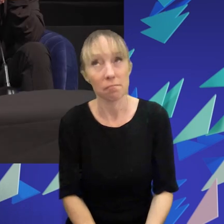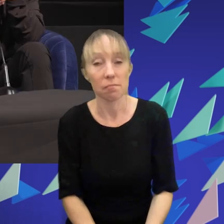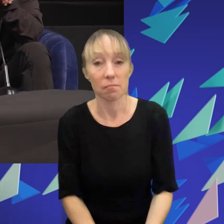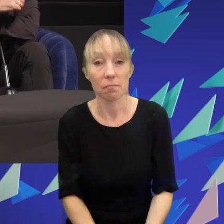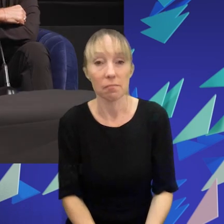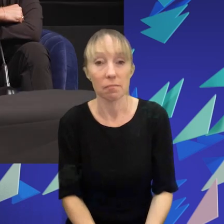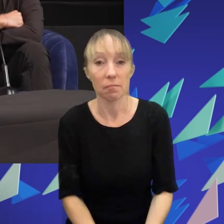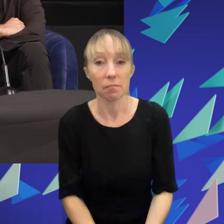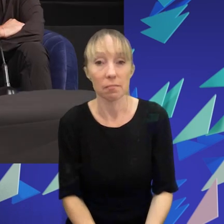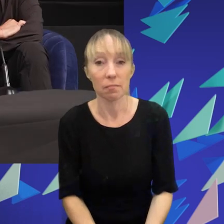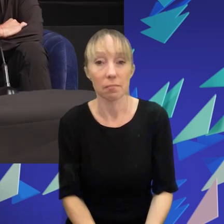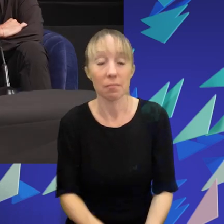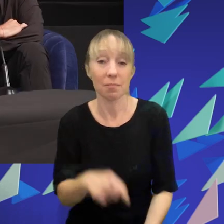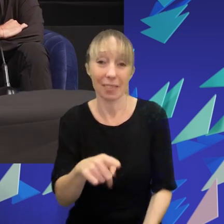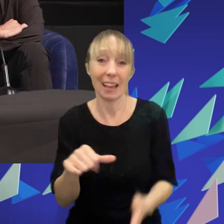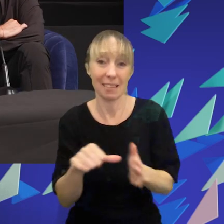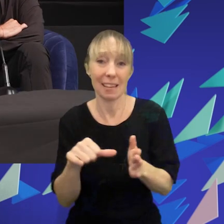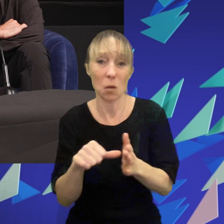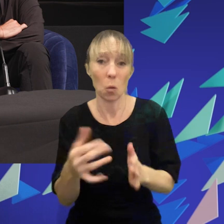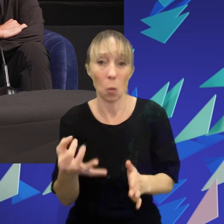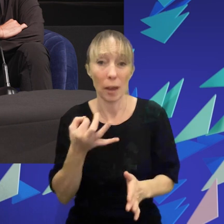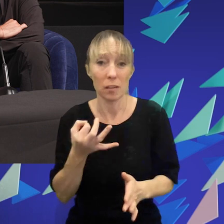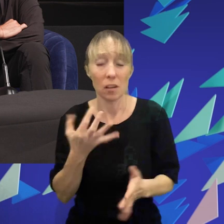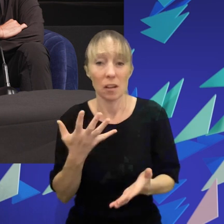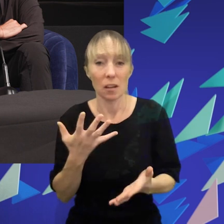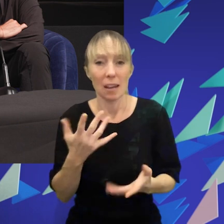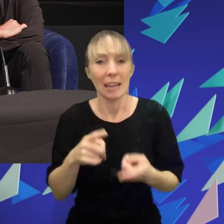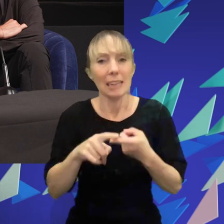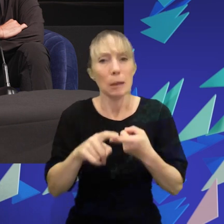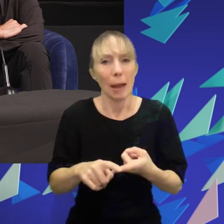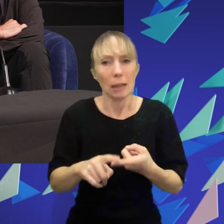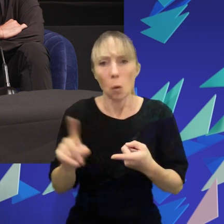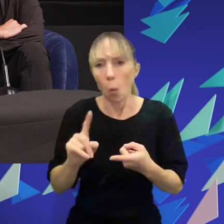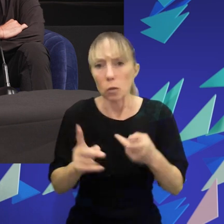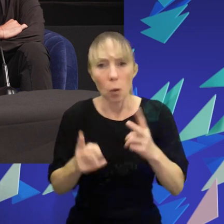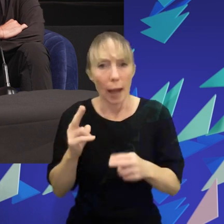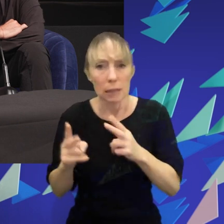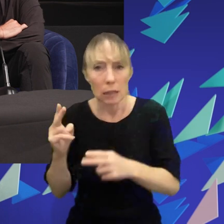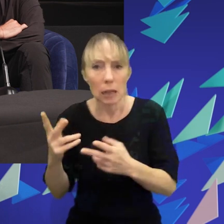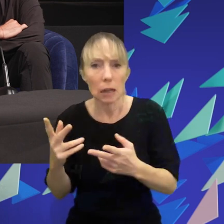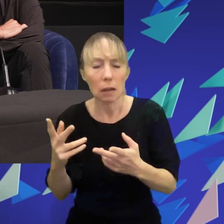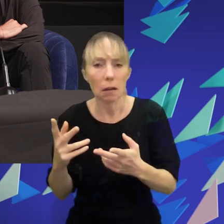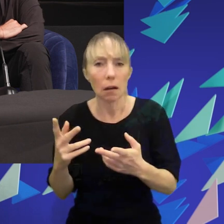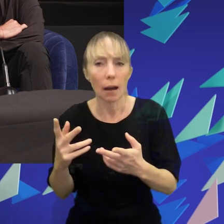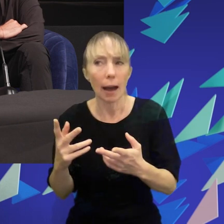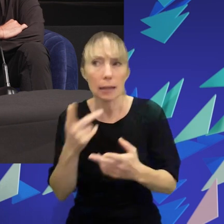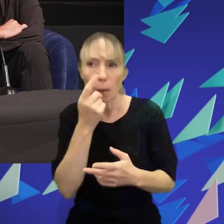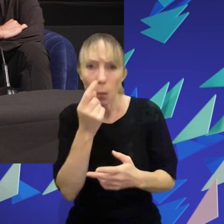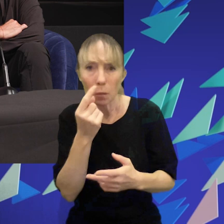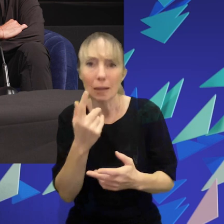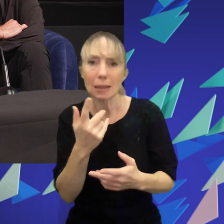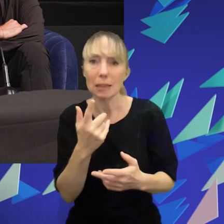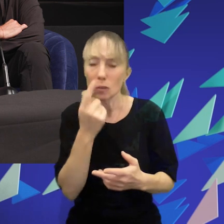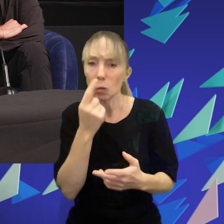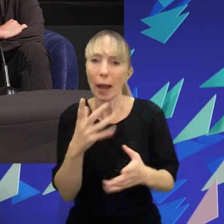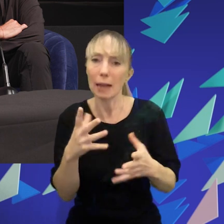Well, I think that's a tough one because I think depend on the material that you have and the possibilities that you are willing to accept.